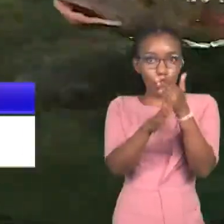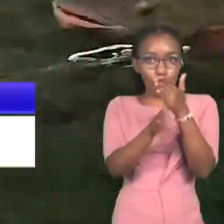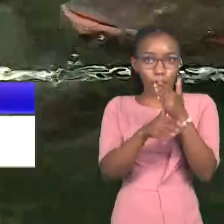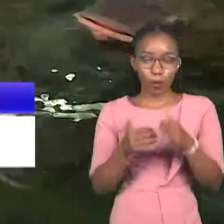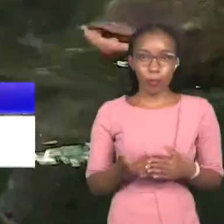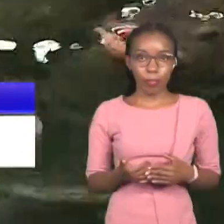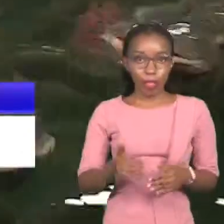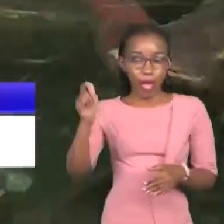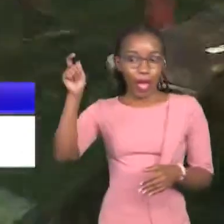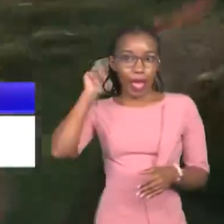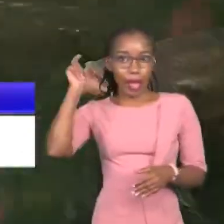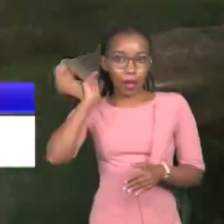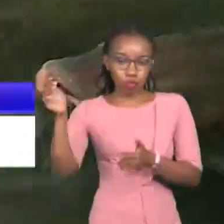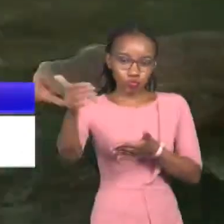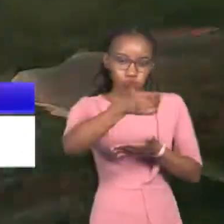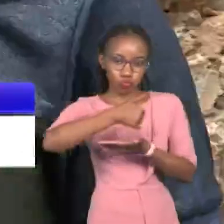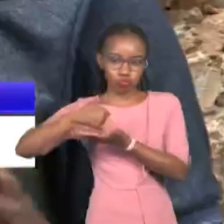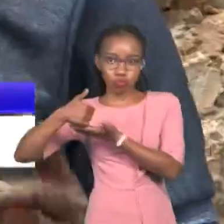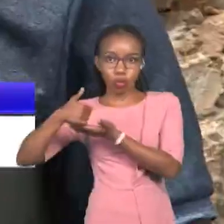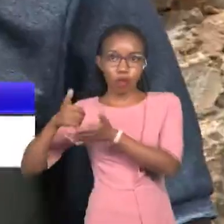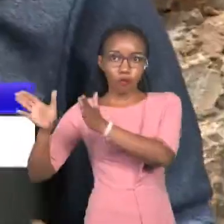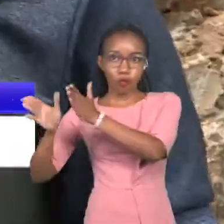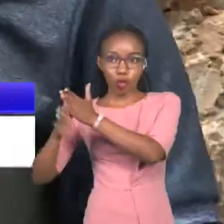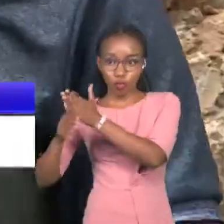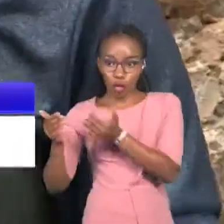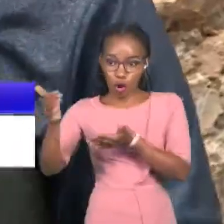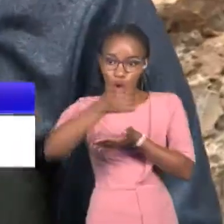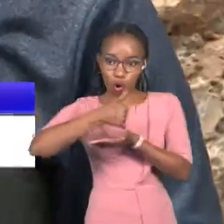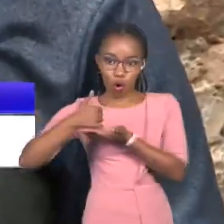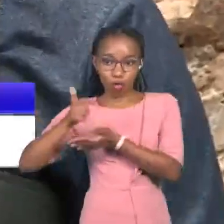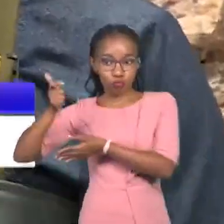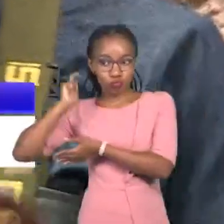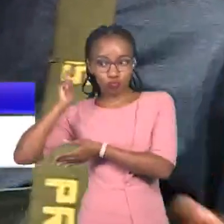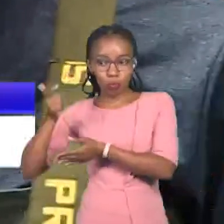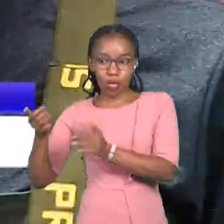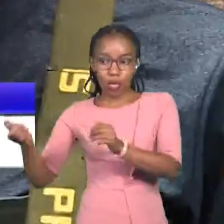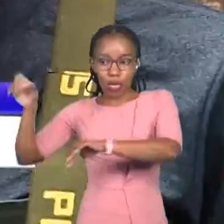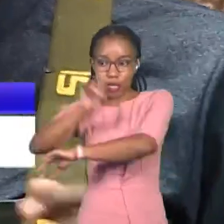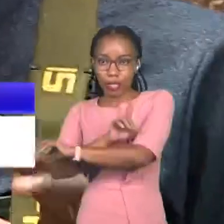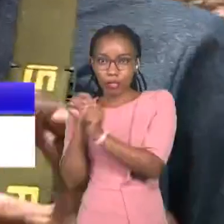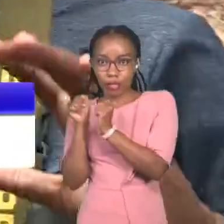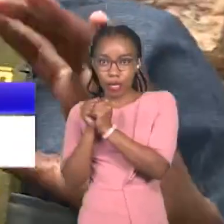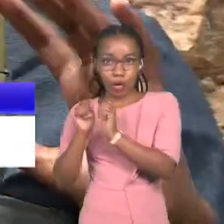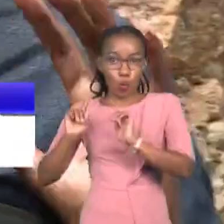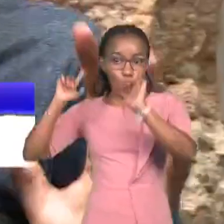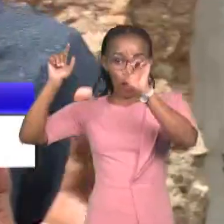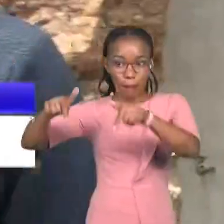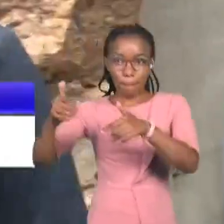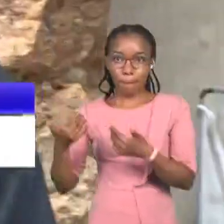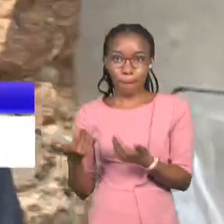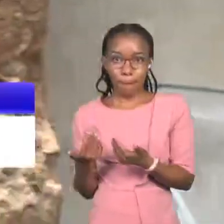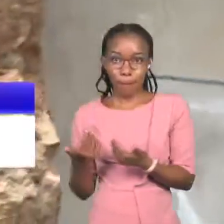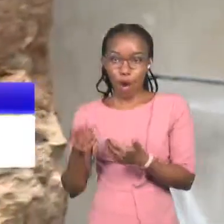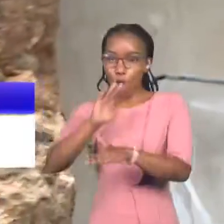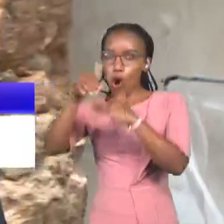all the eggs have to be collected from the fish. We collect eggs after every 10 days. So we come in here and then we corner